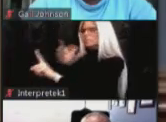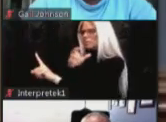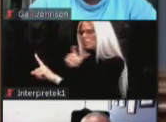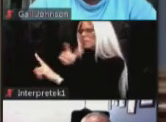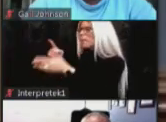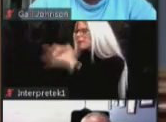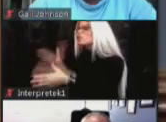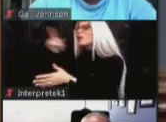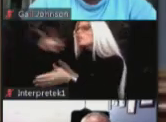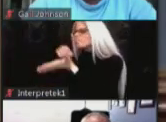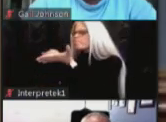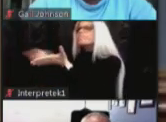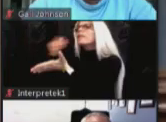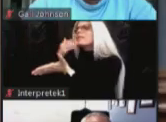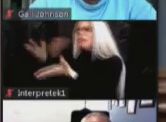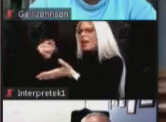back your report.